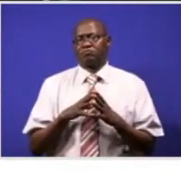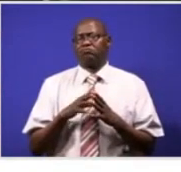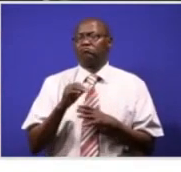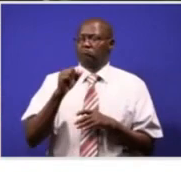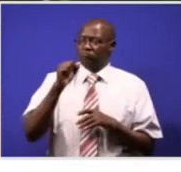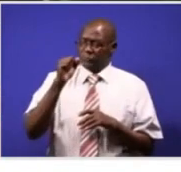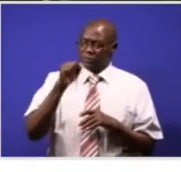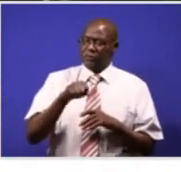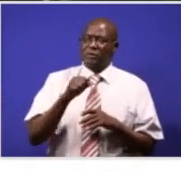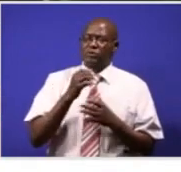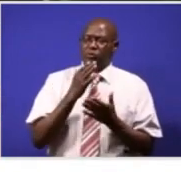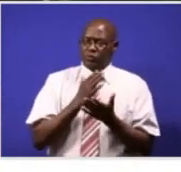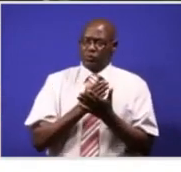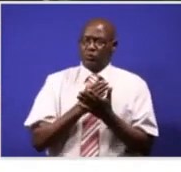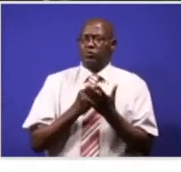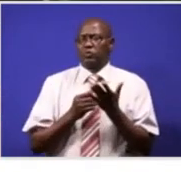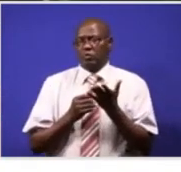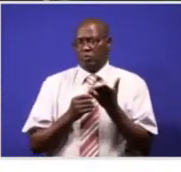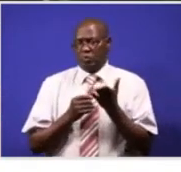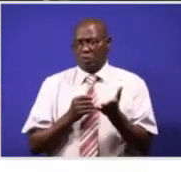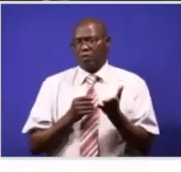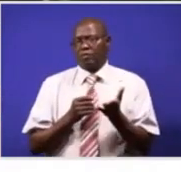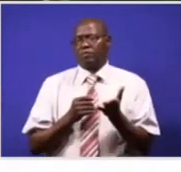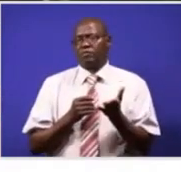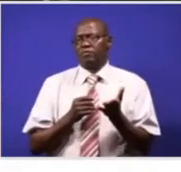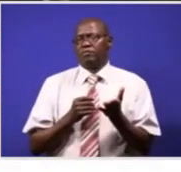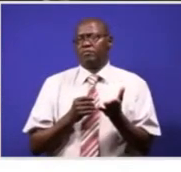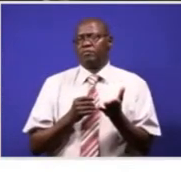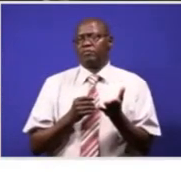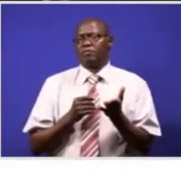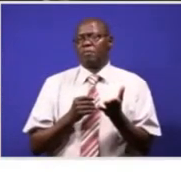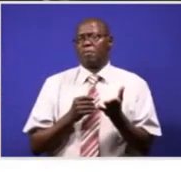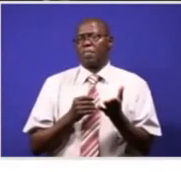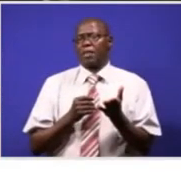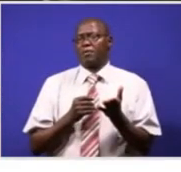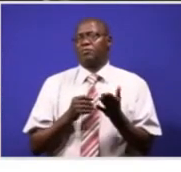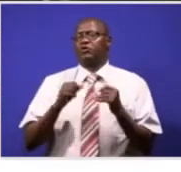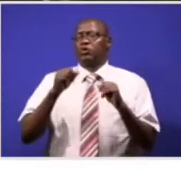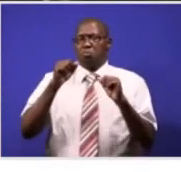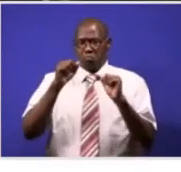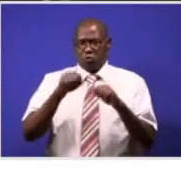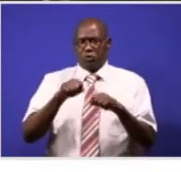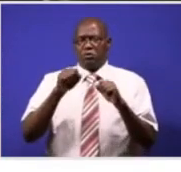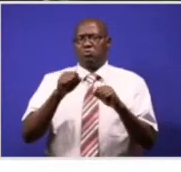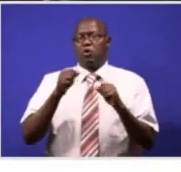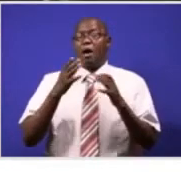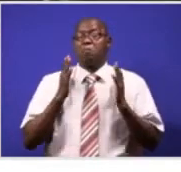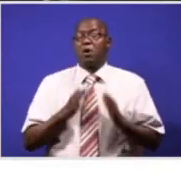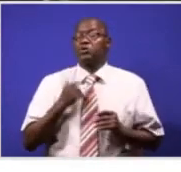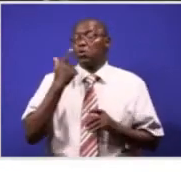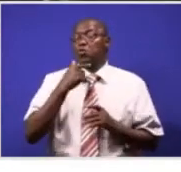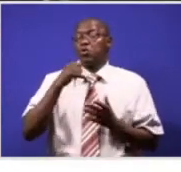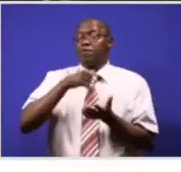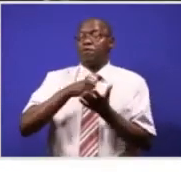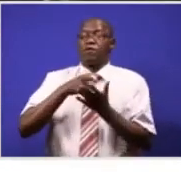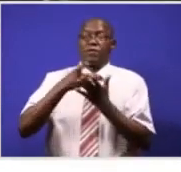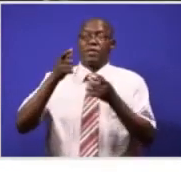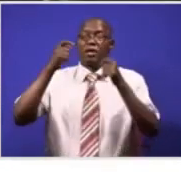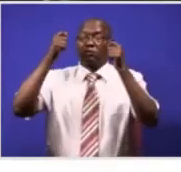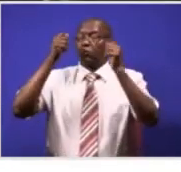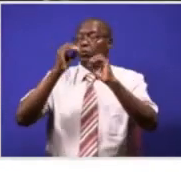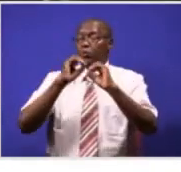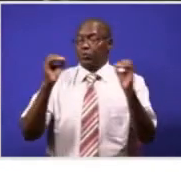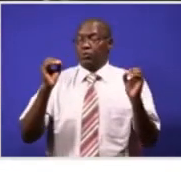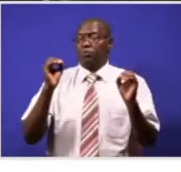Yes, it is true that it is possible that even a person who is not involved so